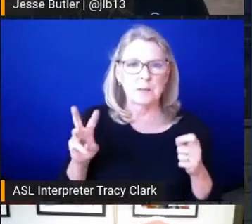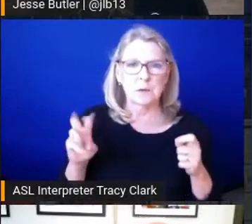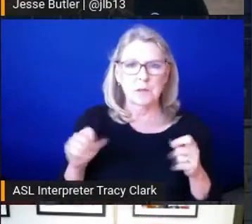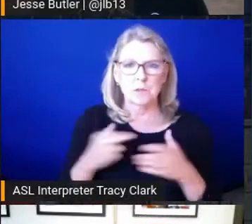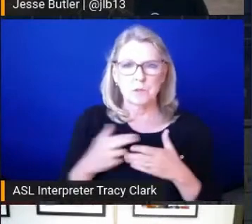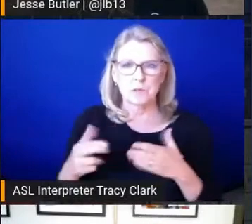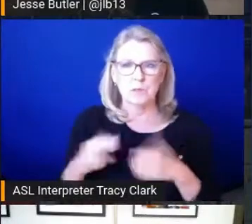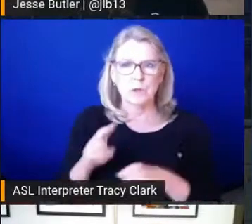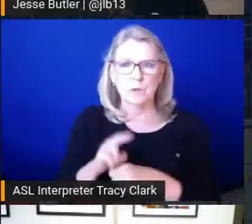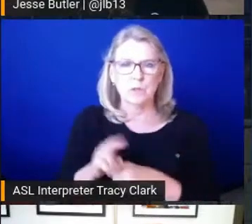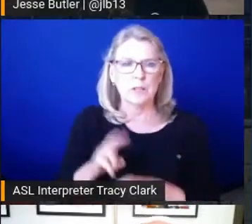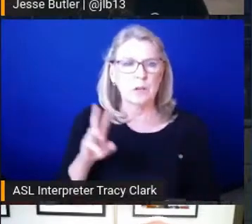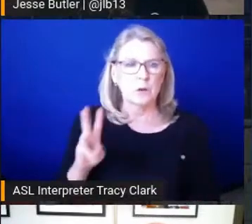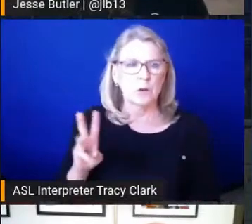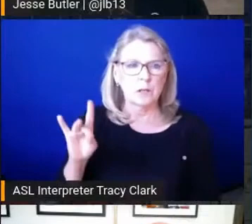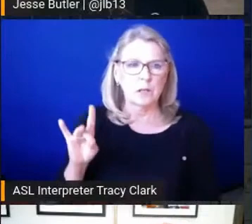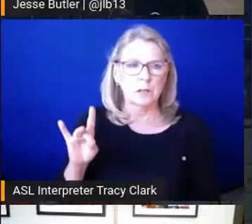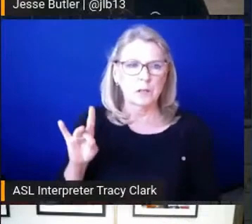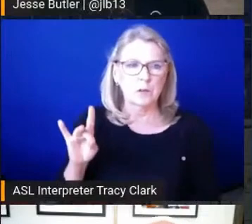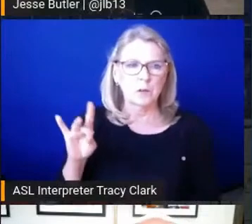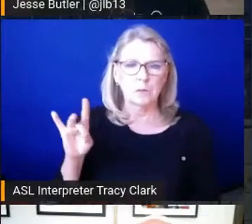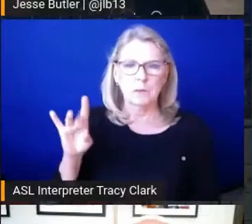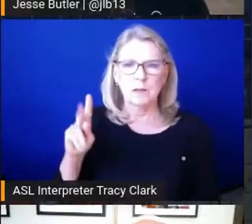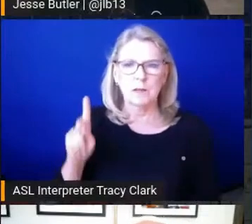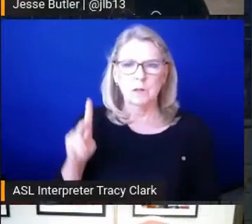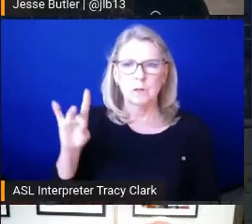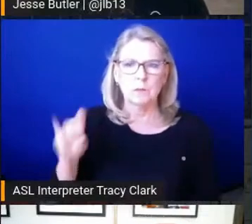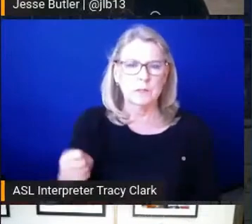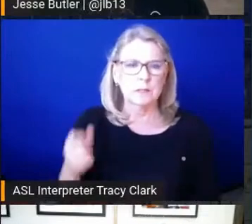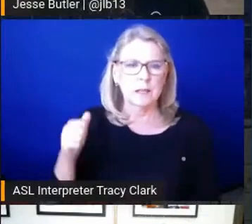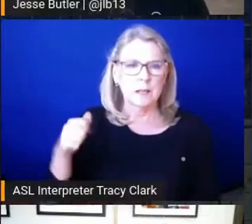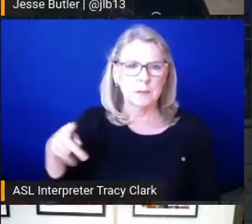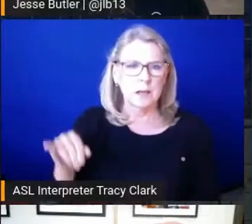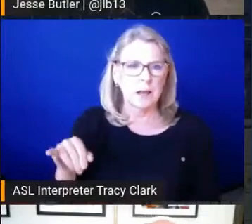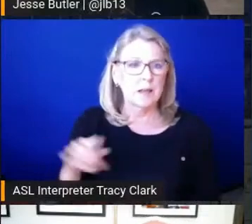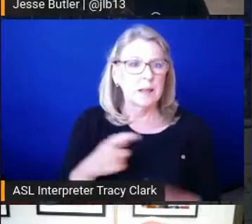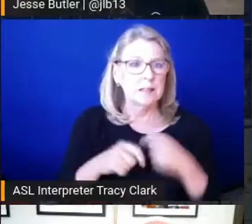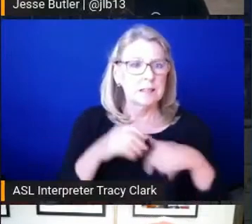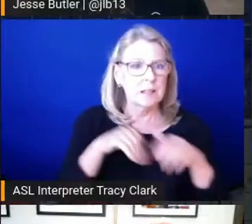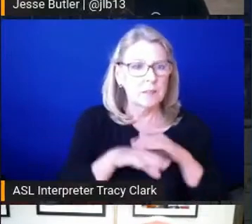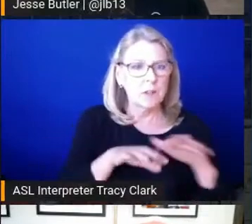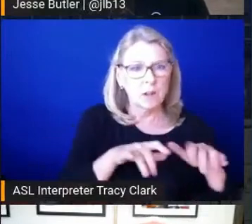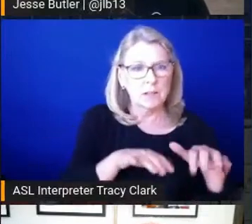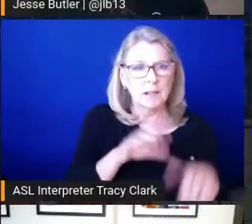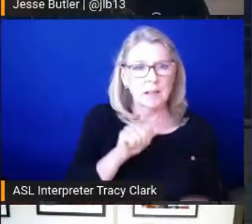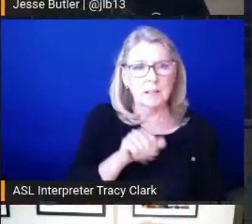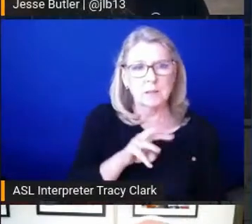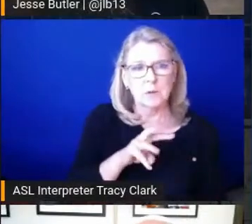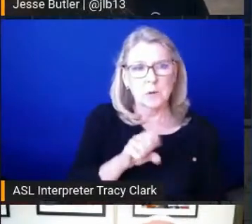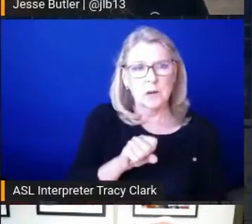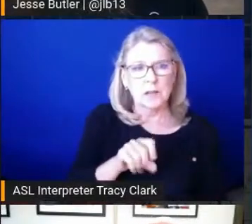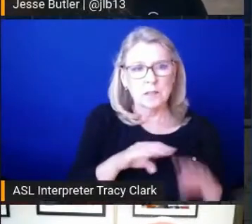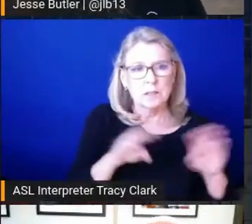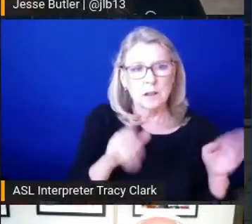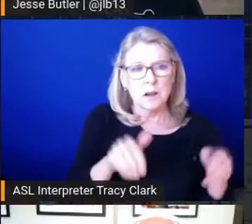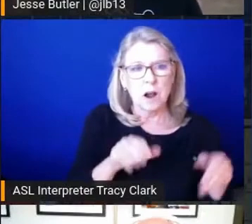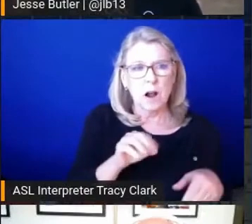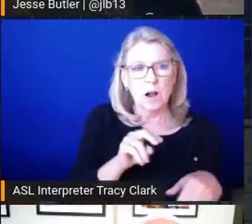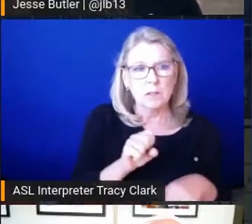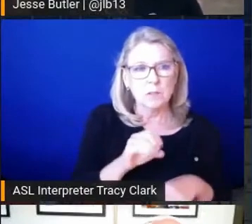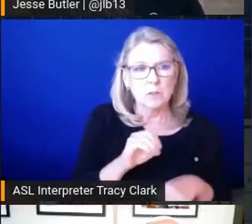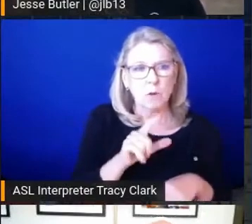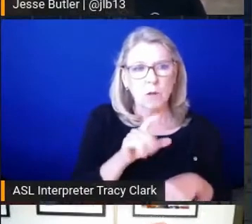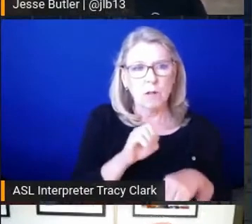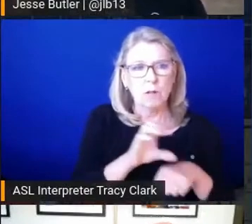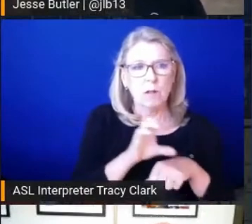Kubernetes API. So instead of logging into the AWS console or using the AWS CLI to create